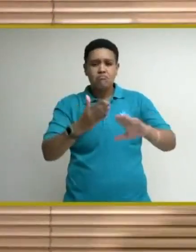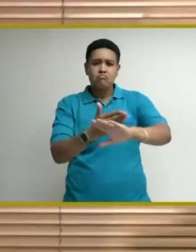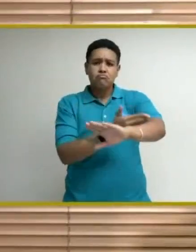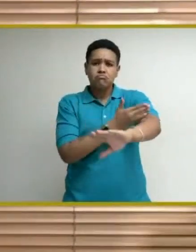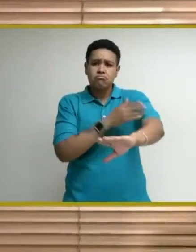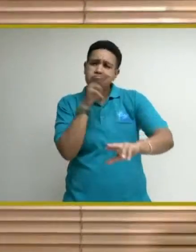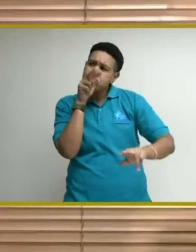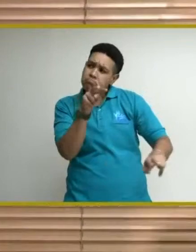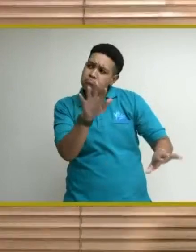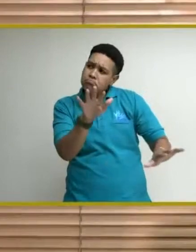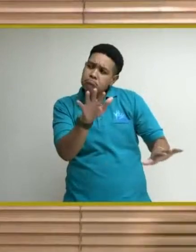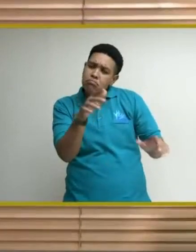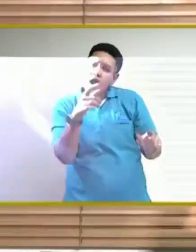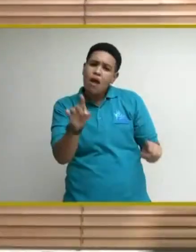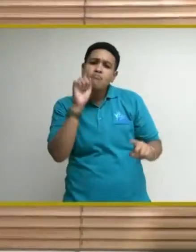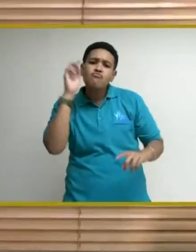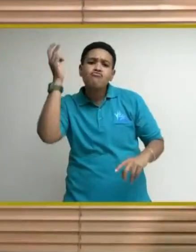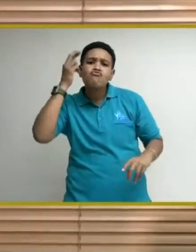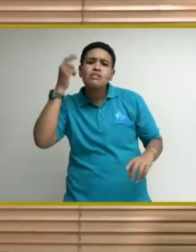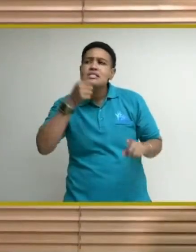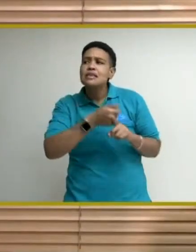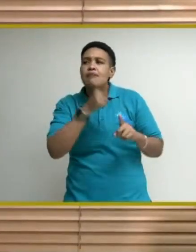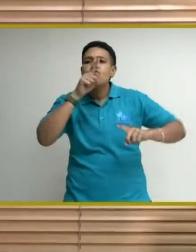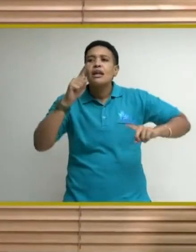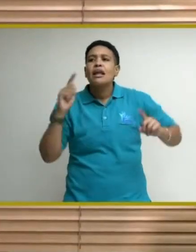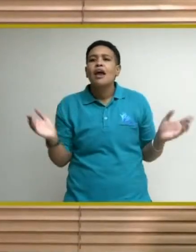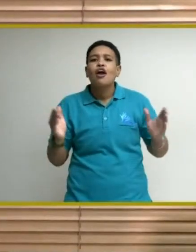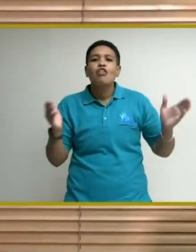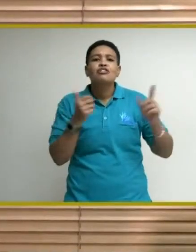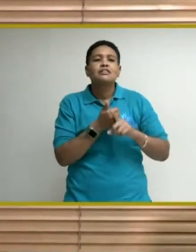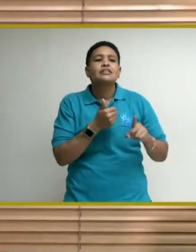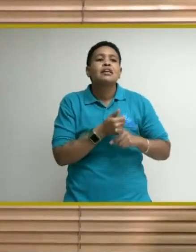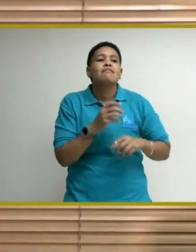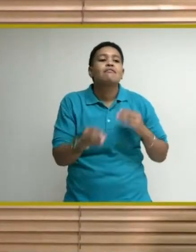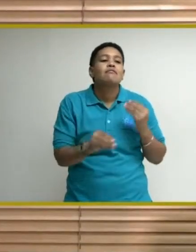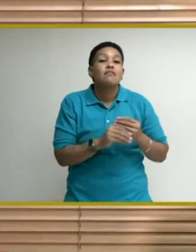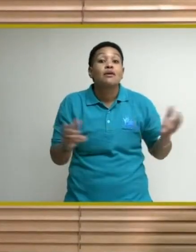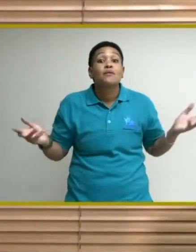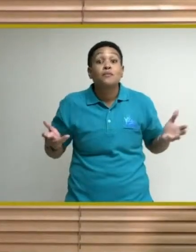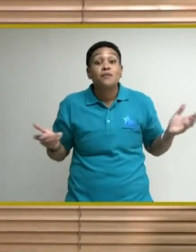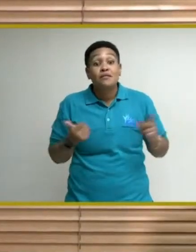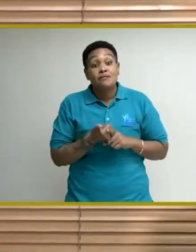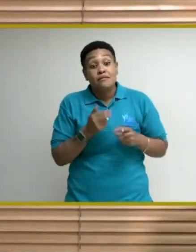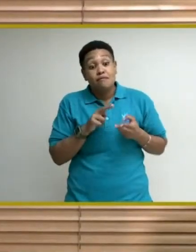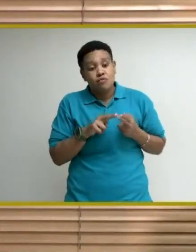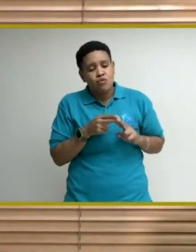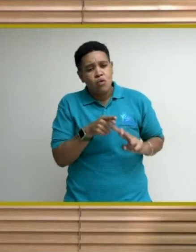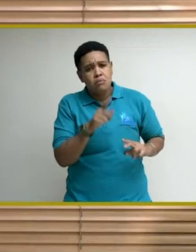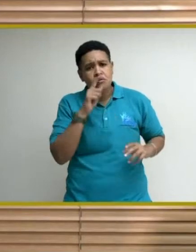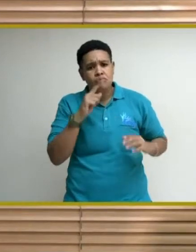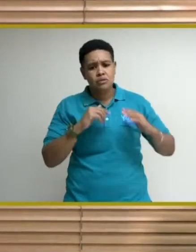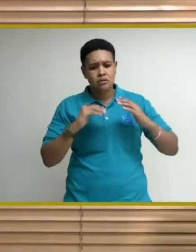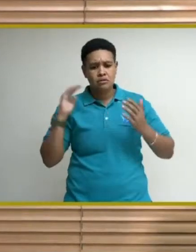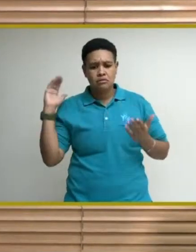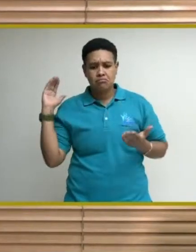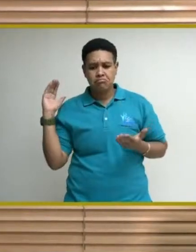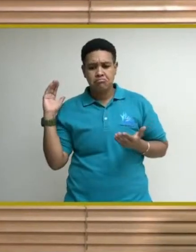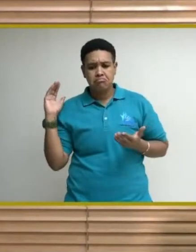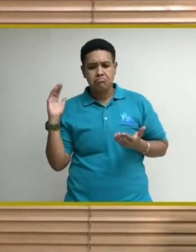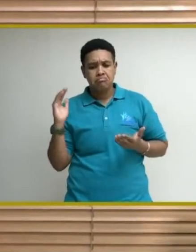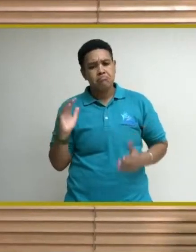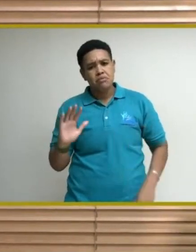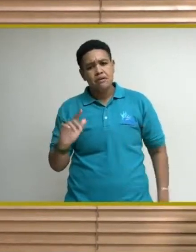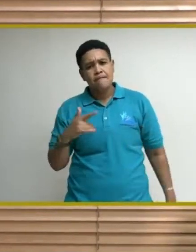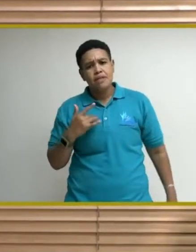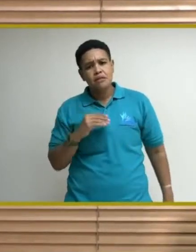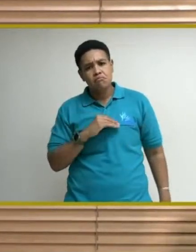progress, and there's reason to be encouraged that the numbers are trending down,